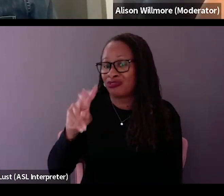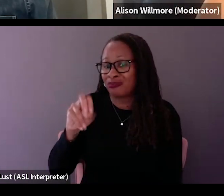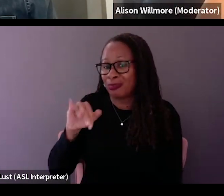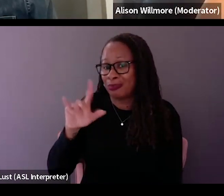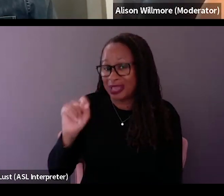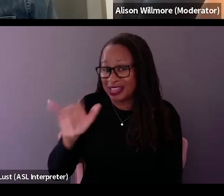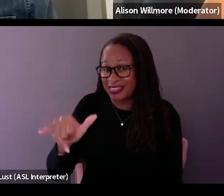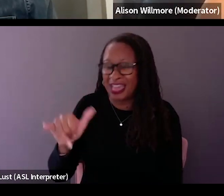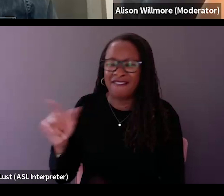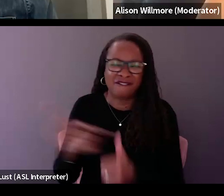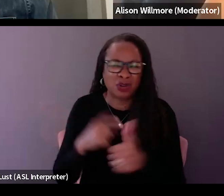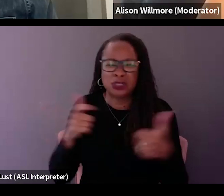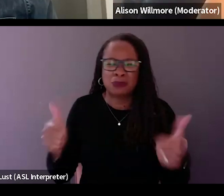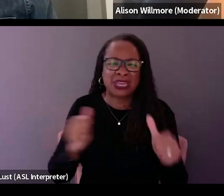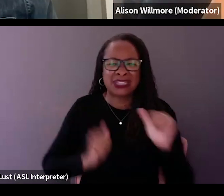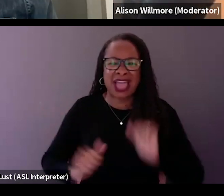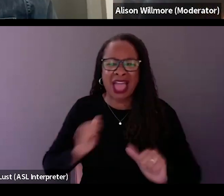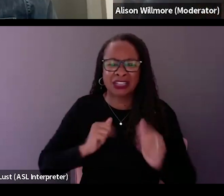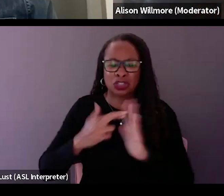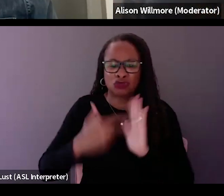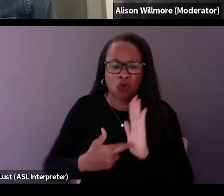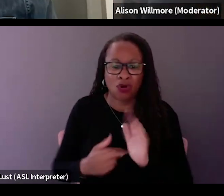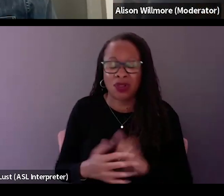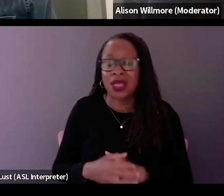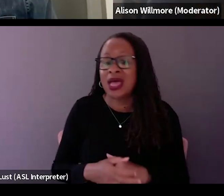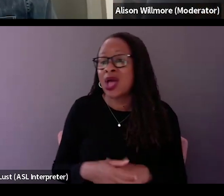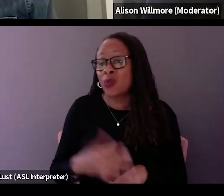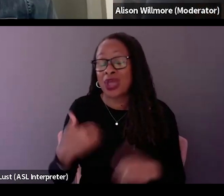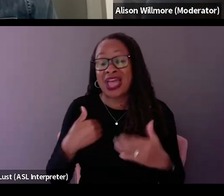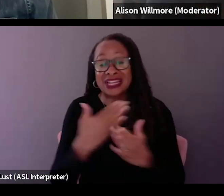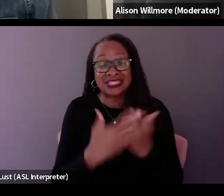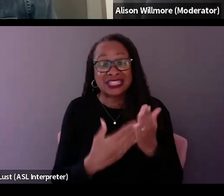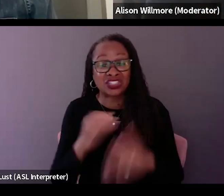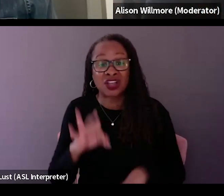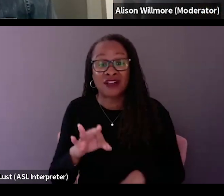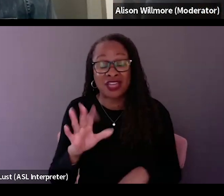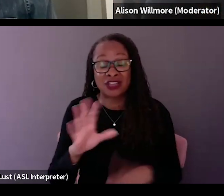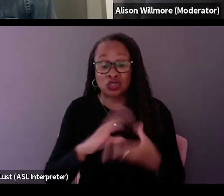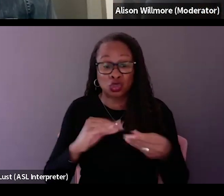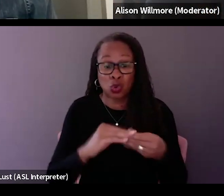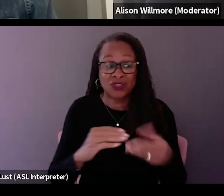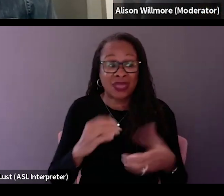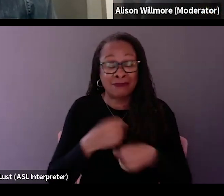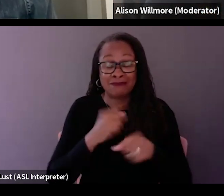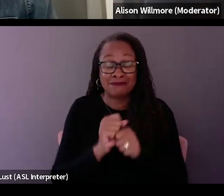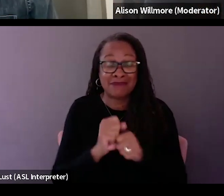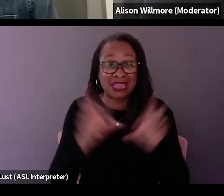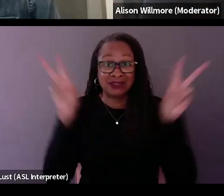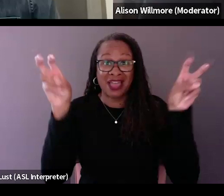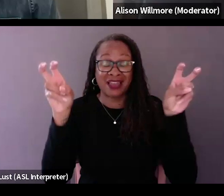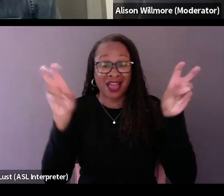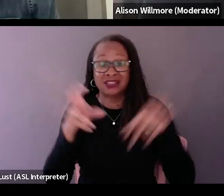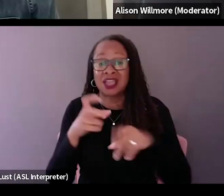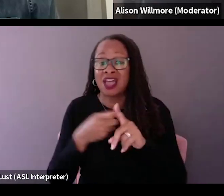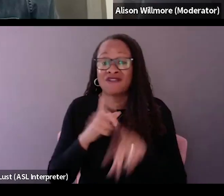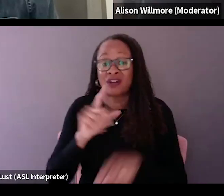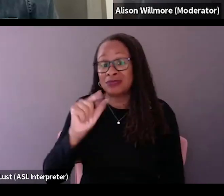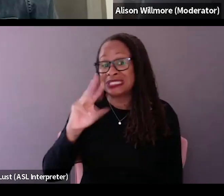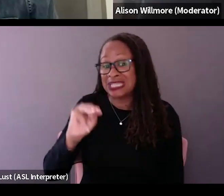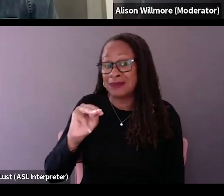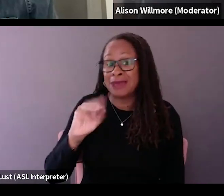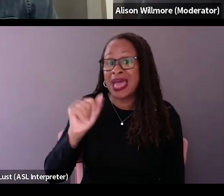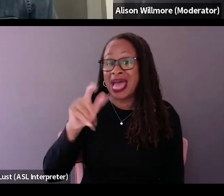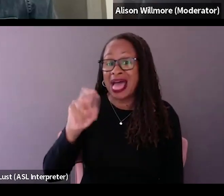that story that made headlines out of her memoir of Tim Allen exposing himself to her on the set. I knew that that could